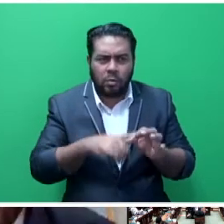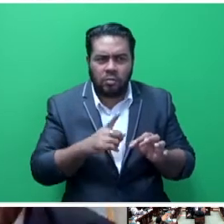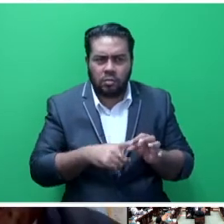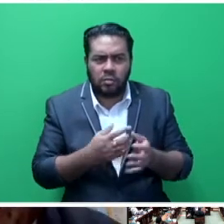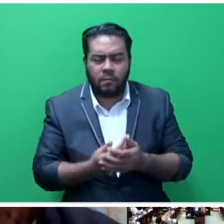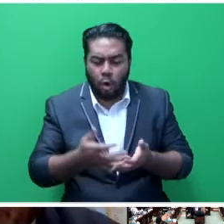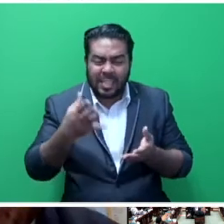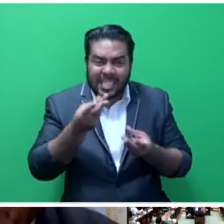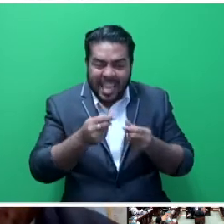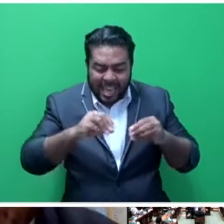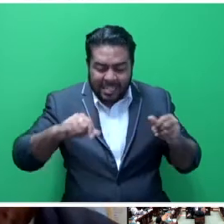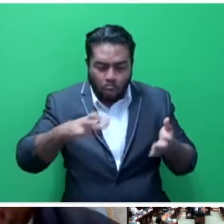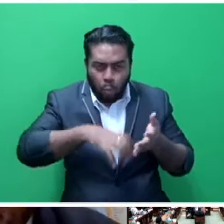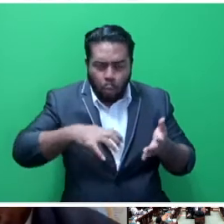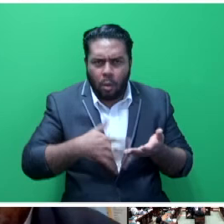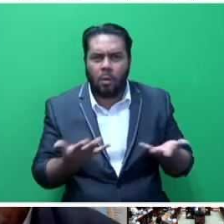extraction? Vinaka.